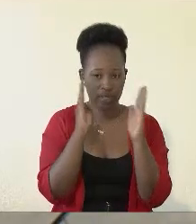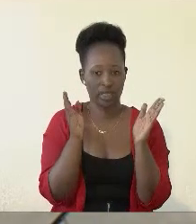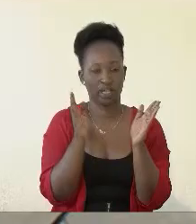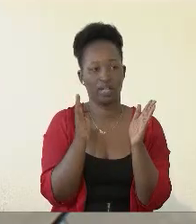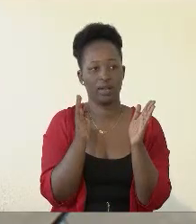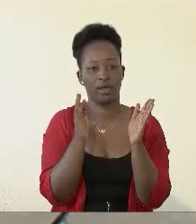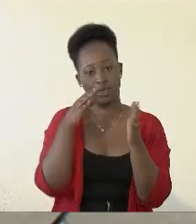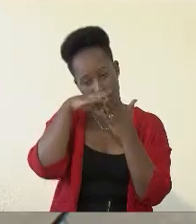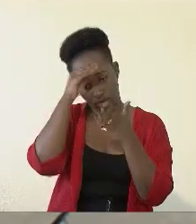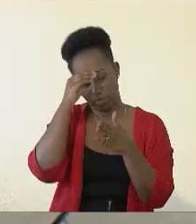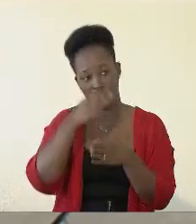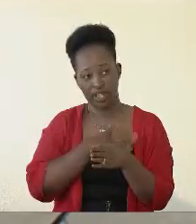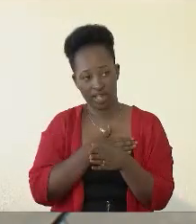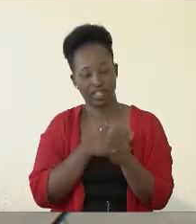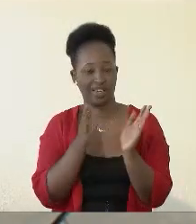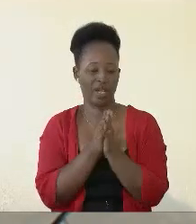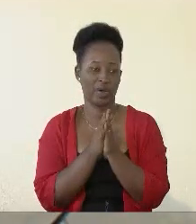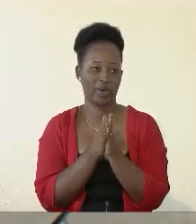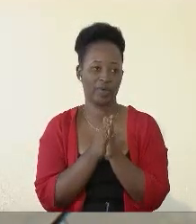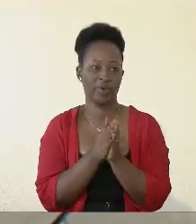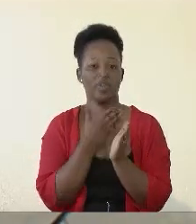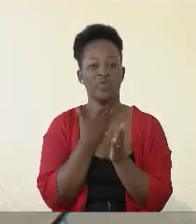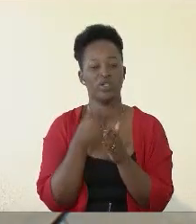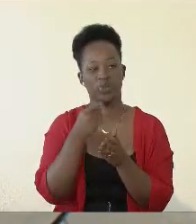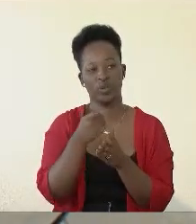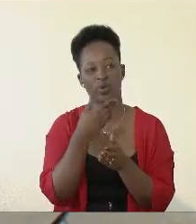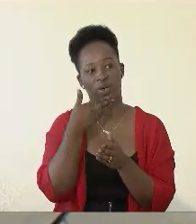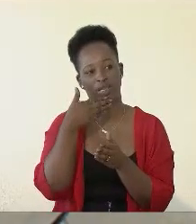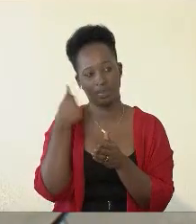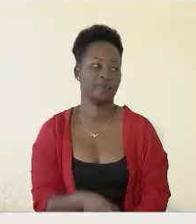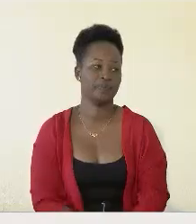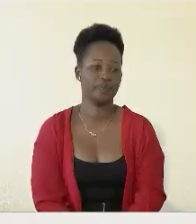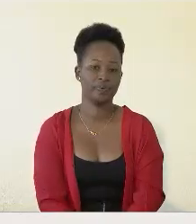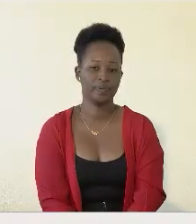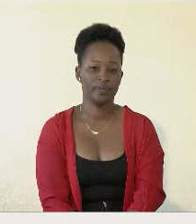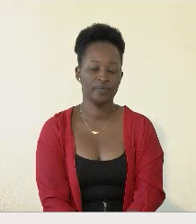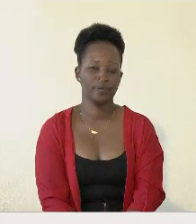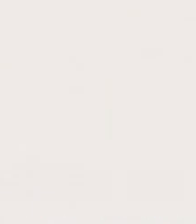attentive in my lesson, and I wish you the best of your day.